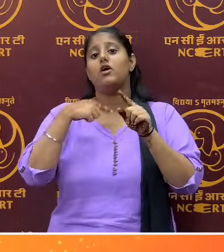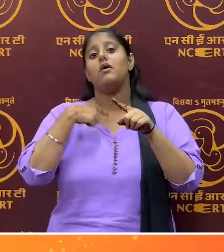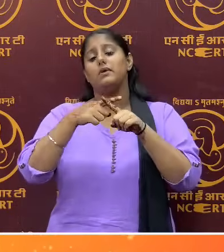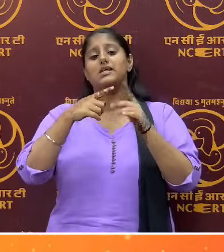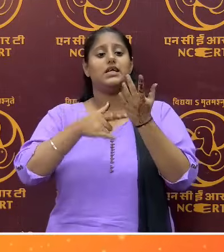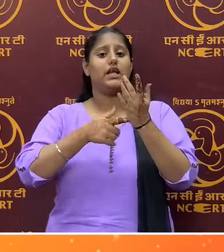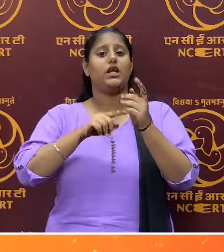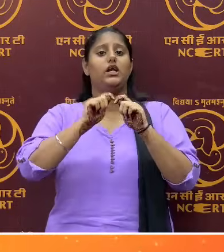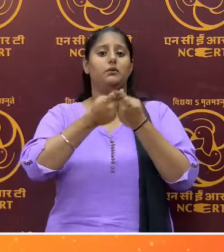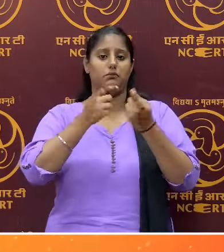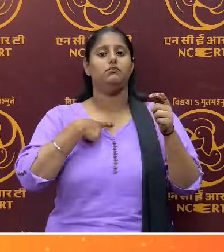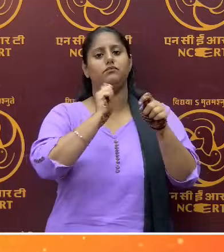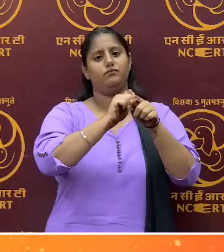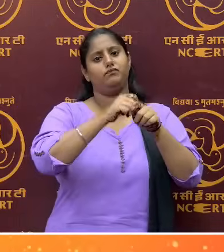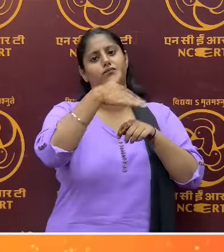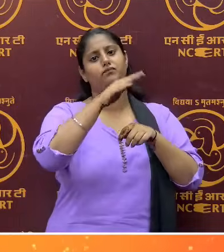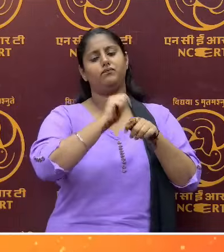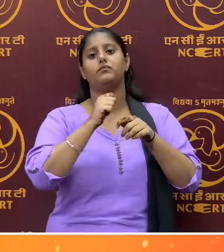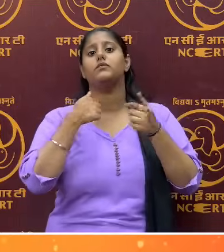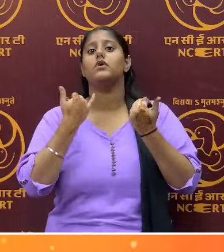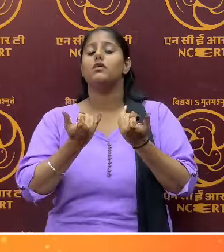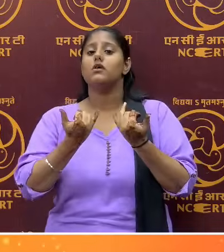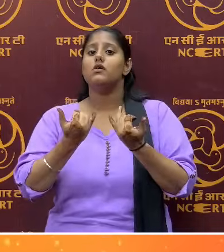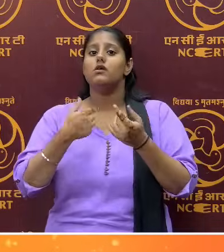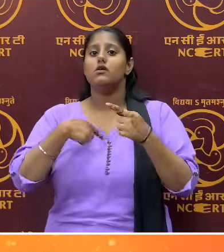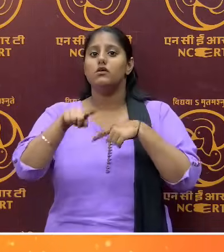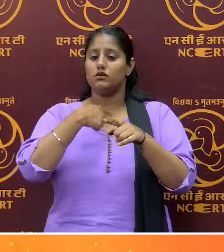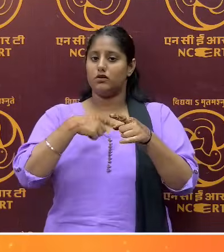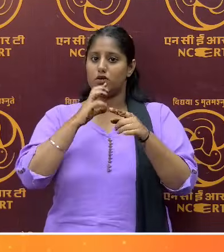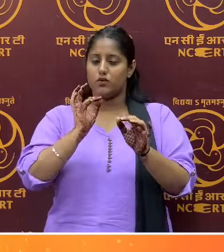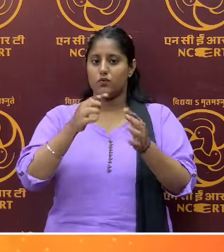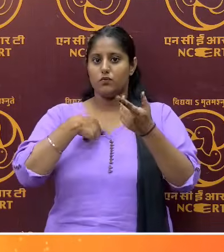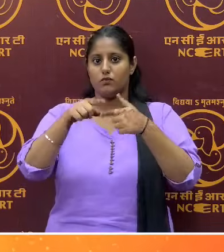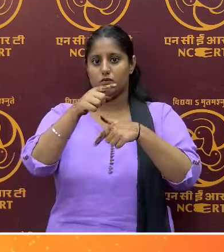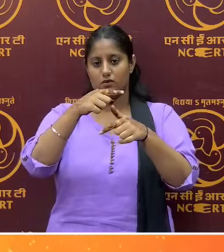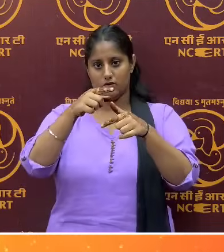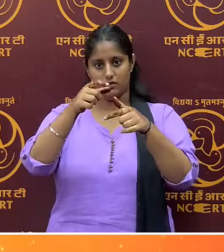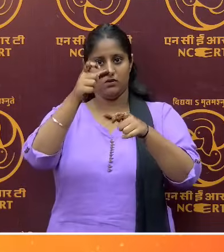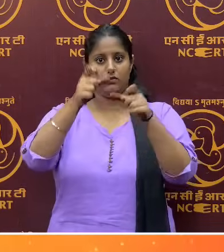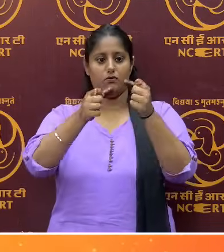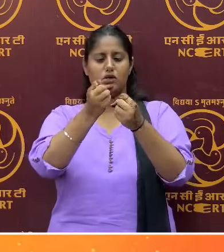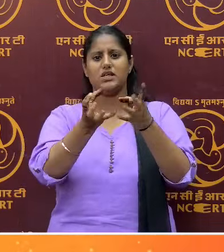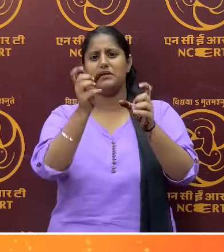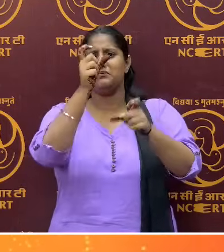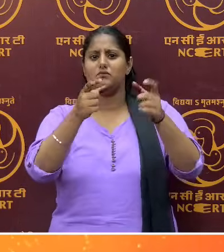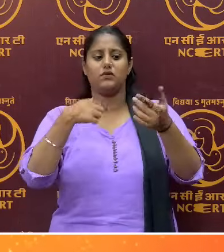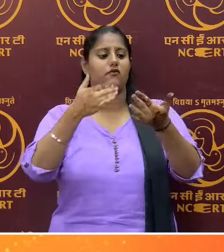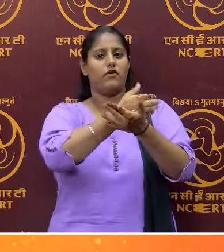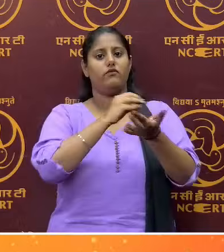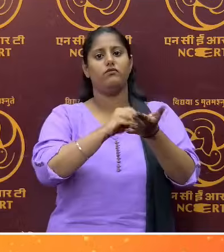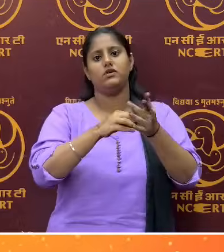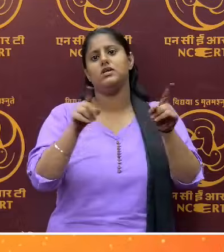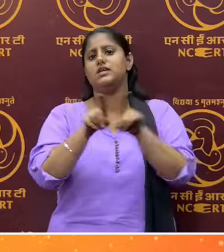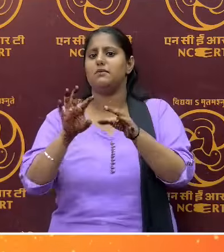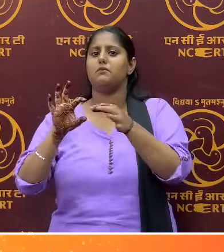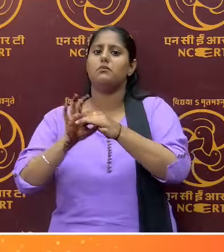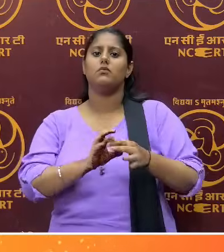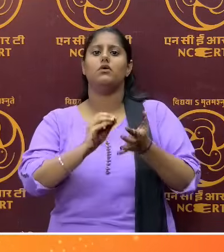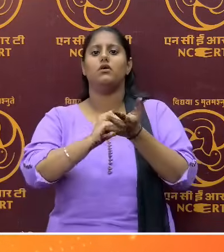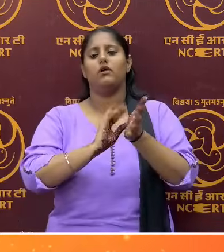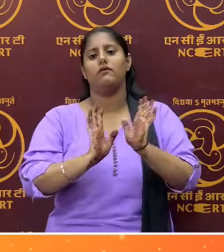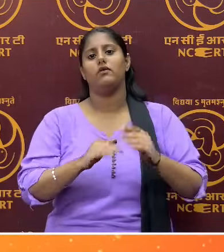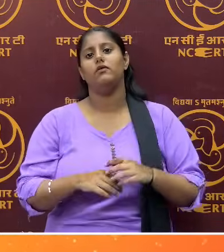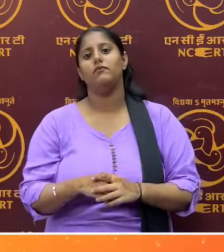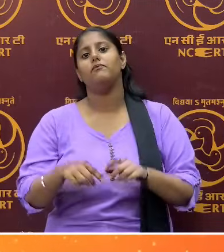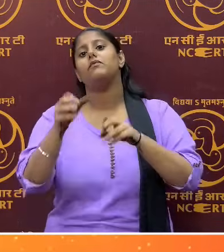on it. So it's a new, but it will definitely help us, all of us as a stakeholder, to get the verified data accordingly. I'm sure by now that